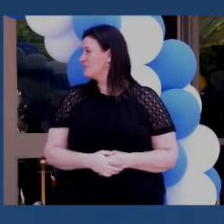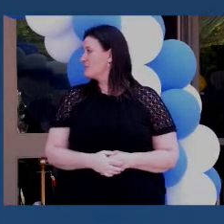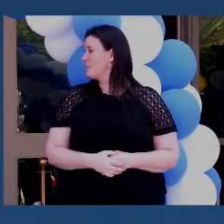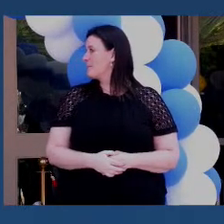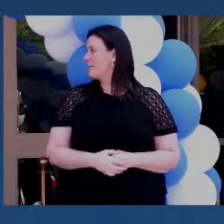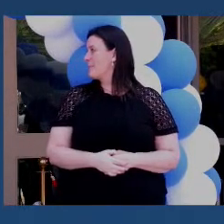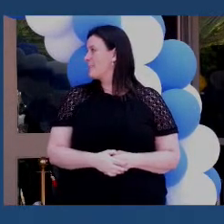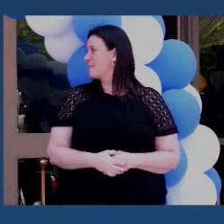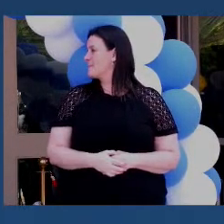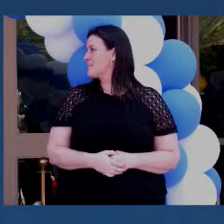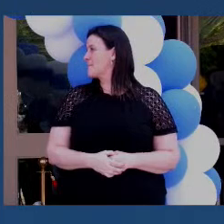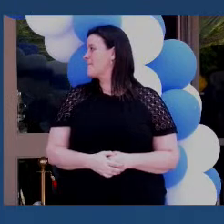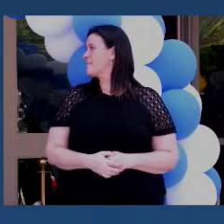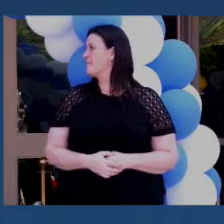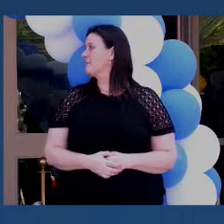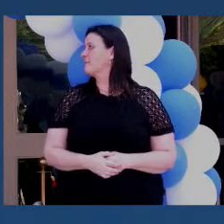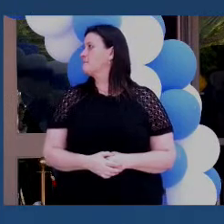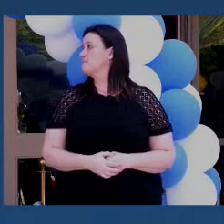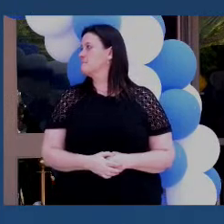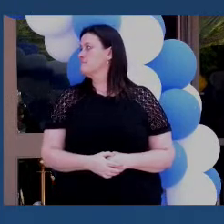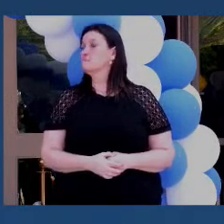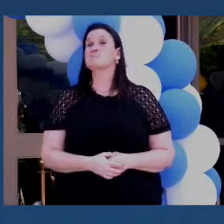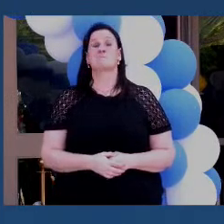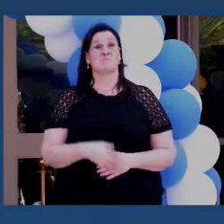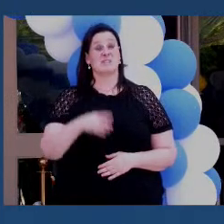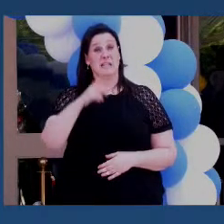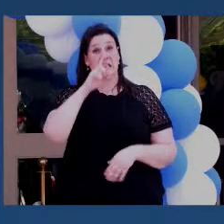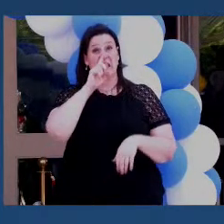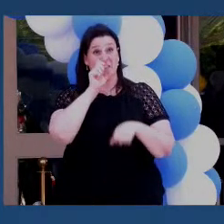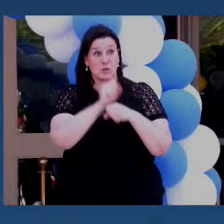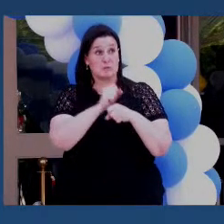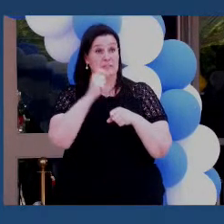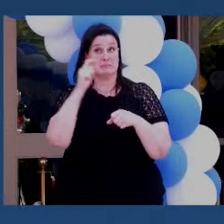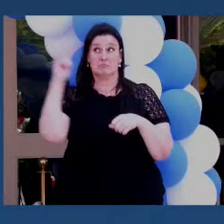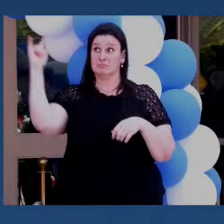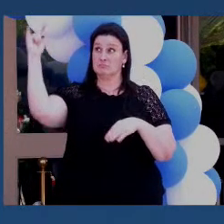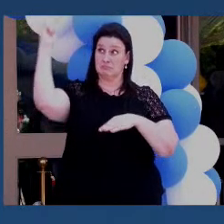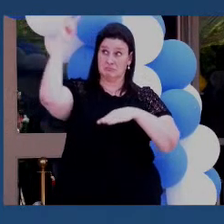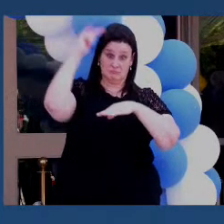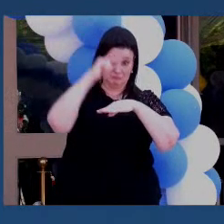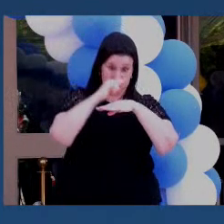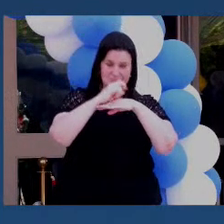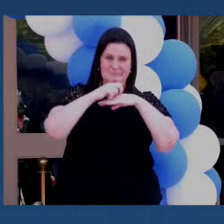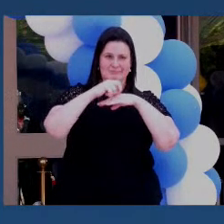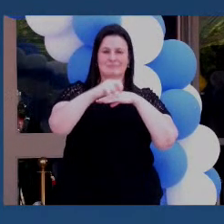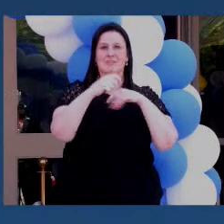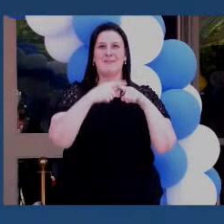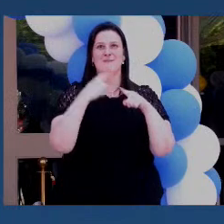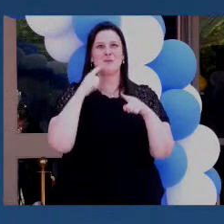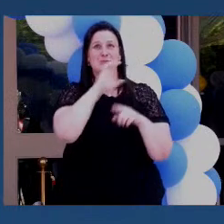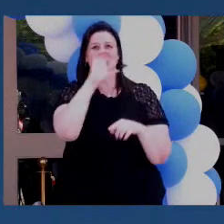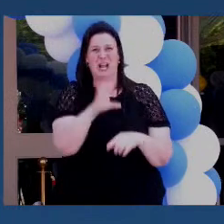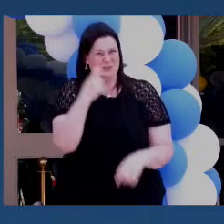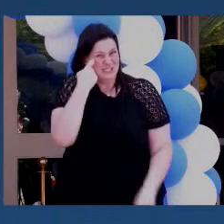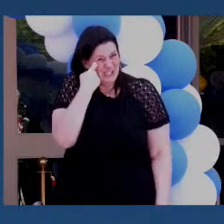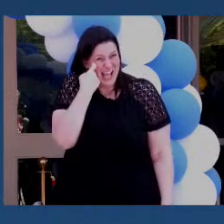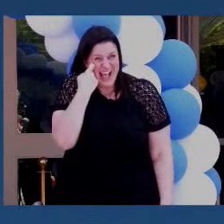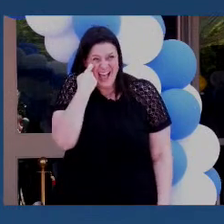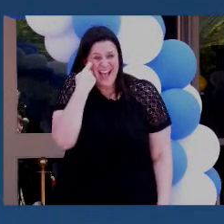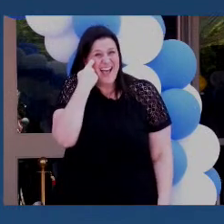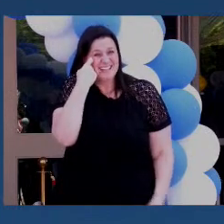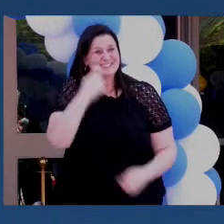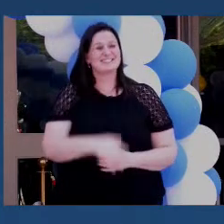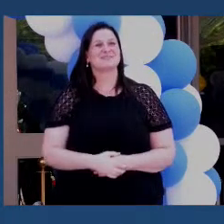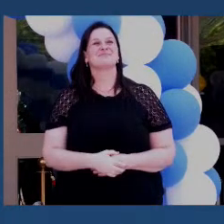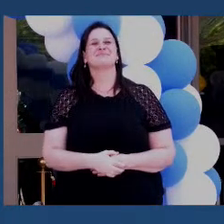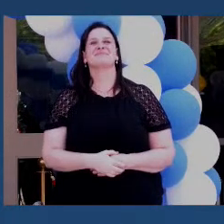I just got off a plane, literally, from Chicago. And I watched,